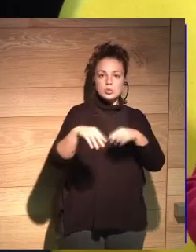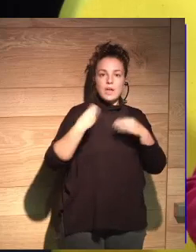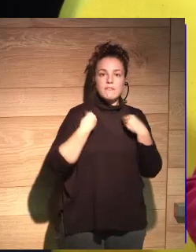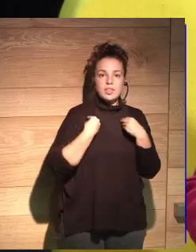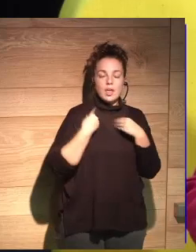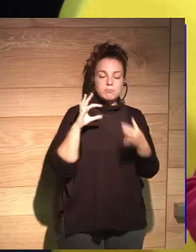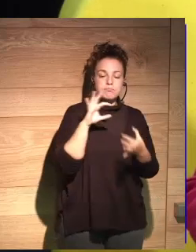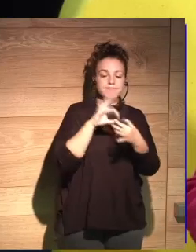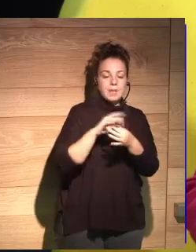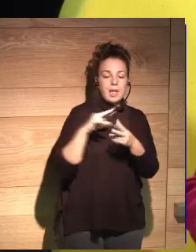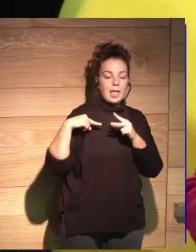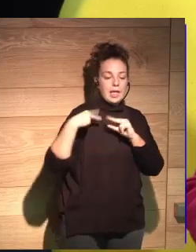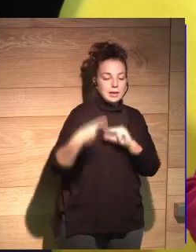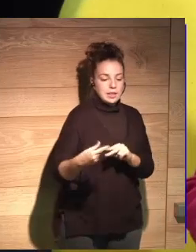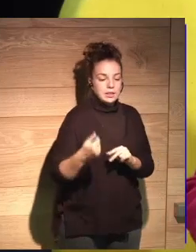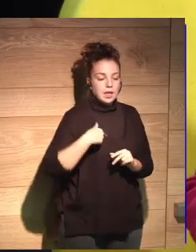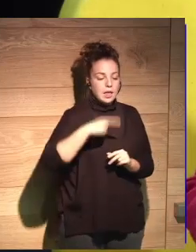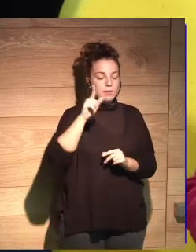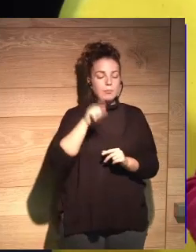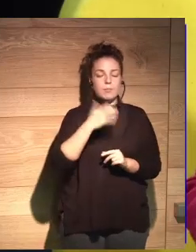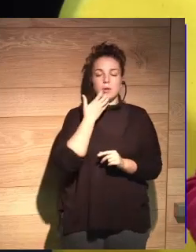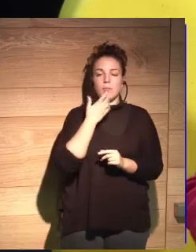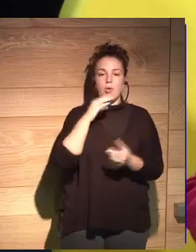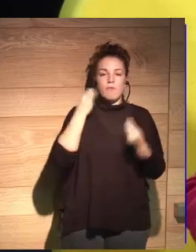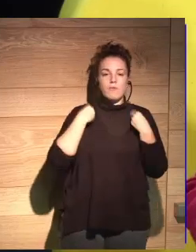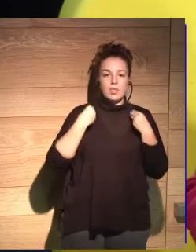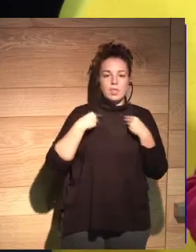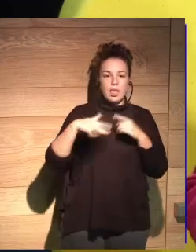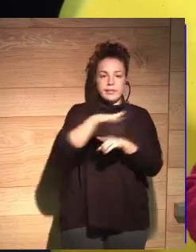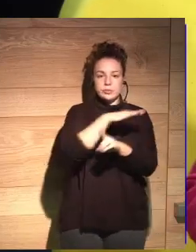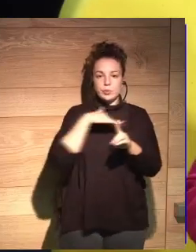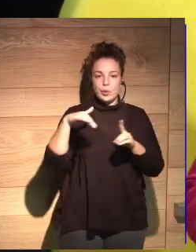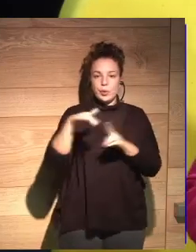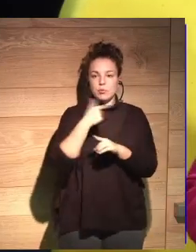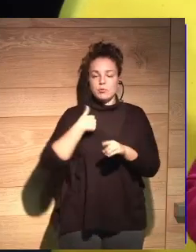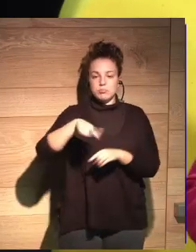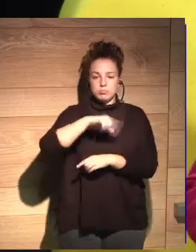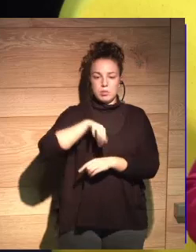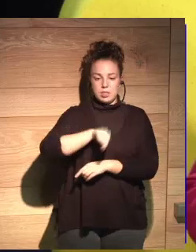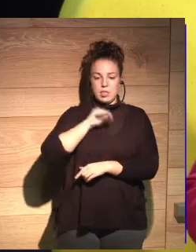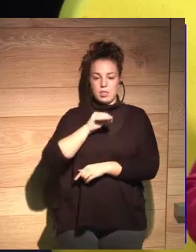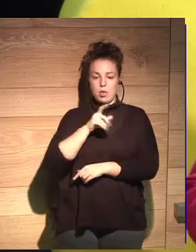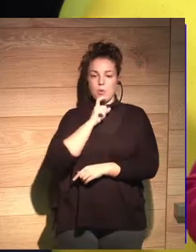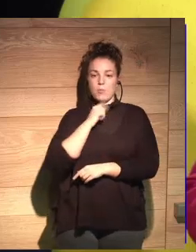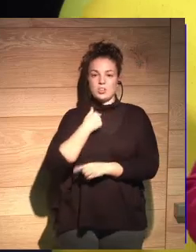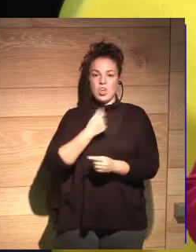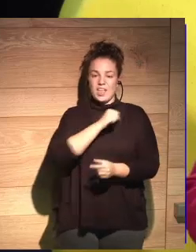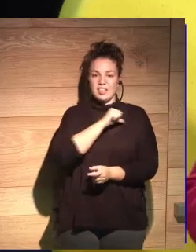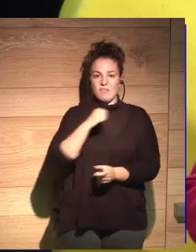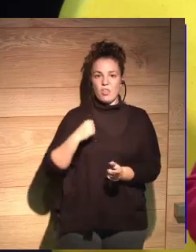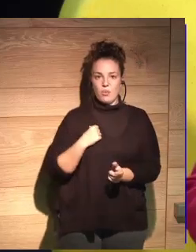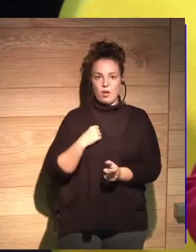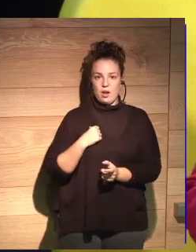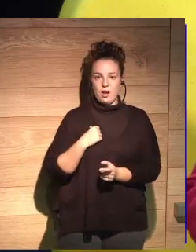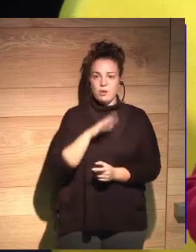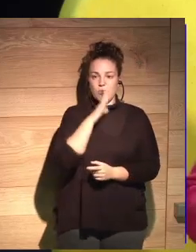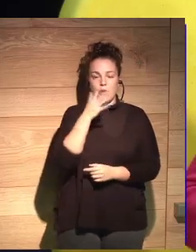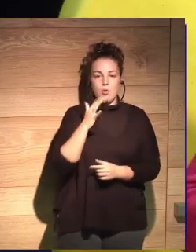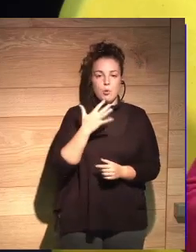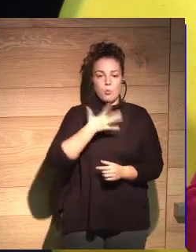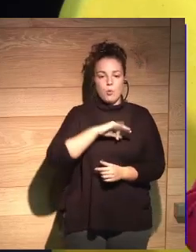with your environment, and that's actually quite individual. You might hope for a good start, just like we want to give good nutrition to